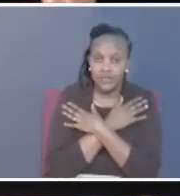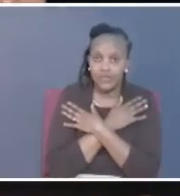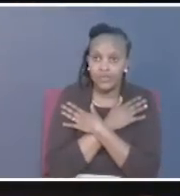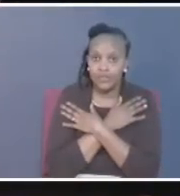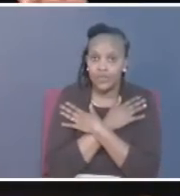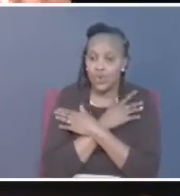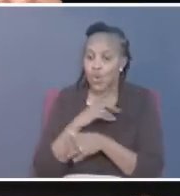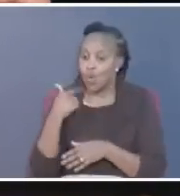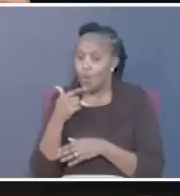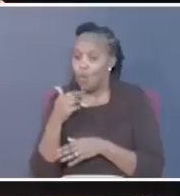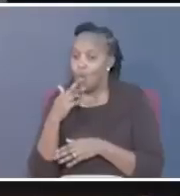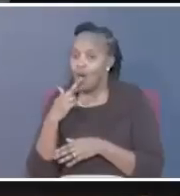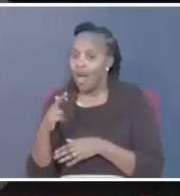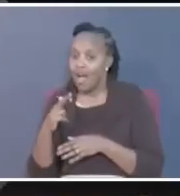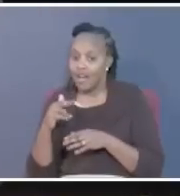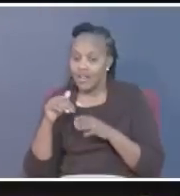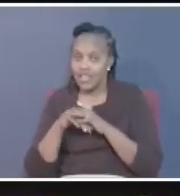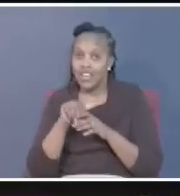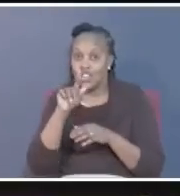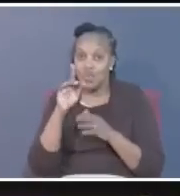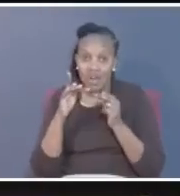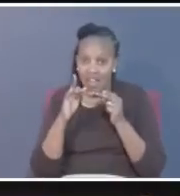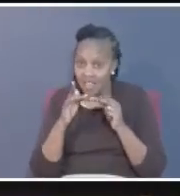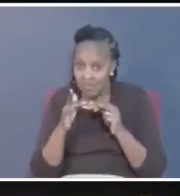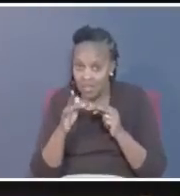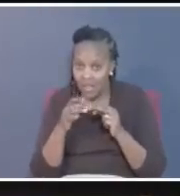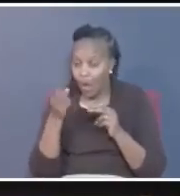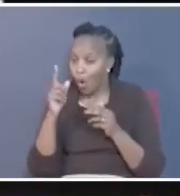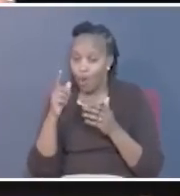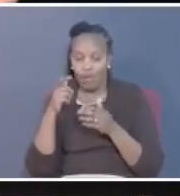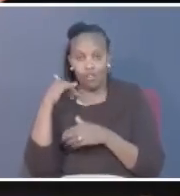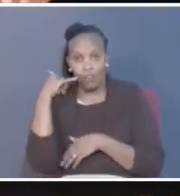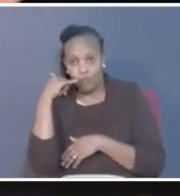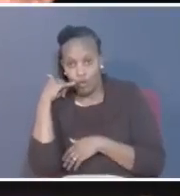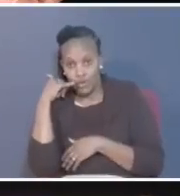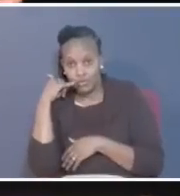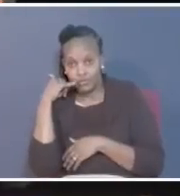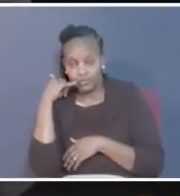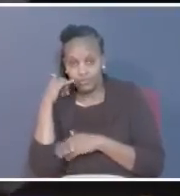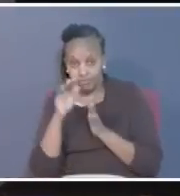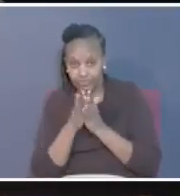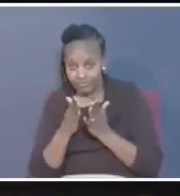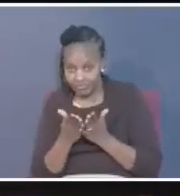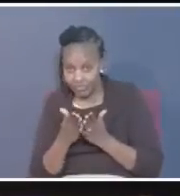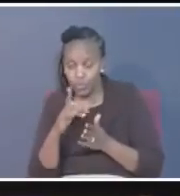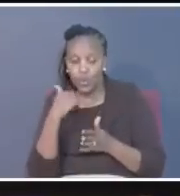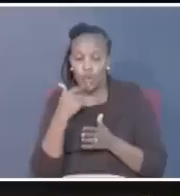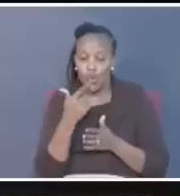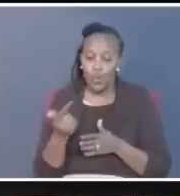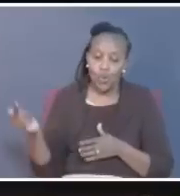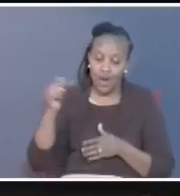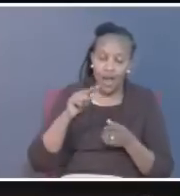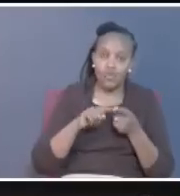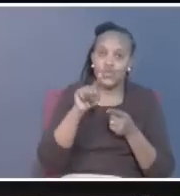our contact list, on our email list. No. Those who come by our way, who need